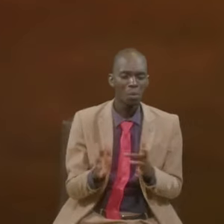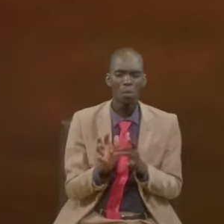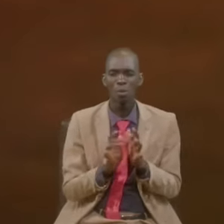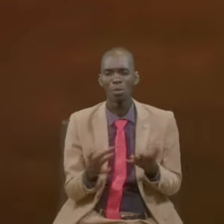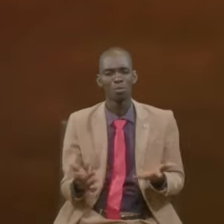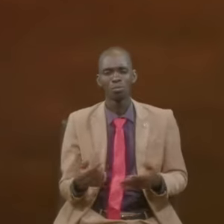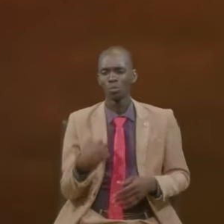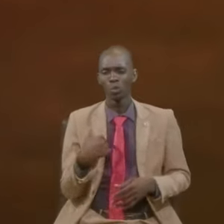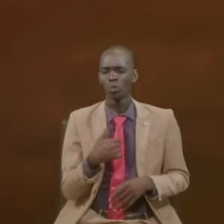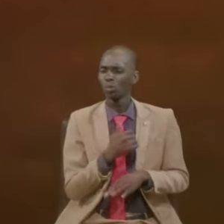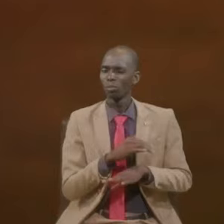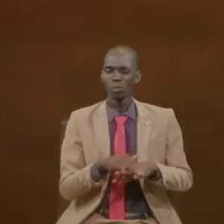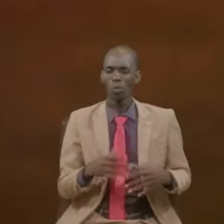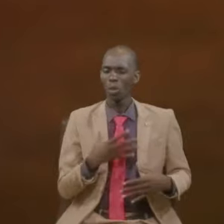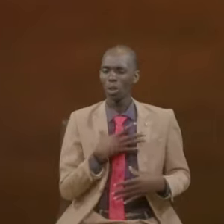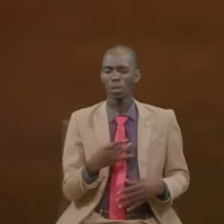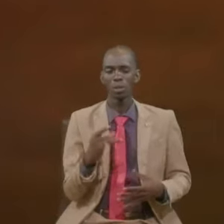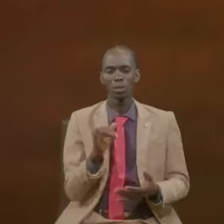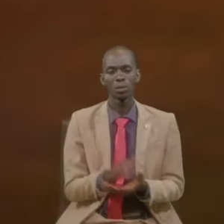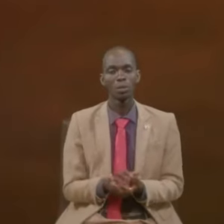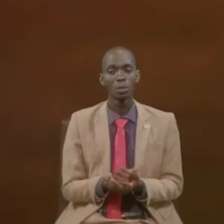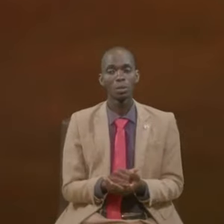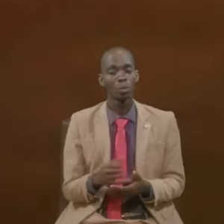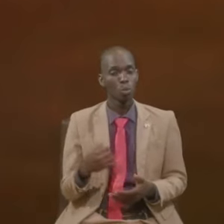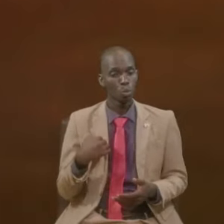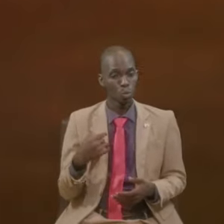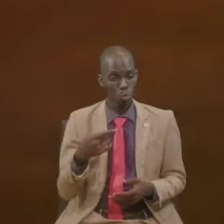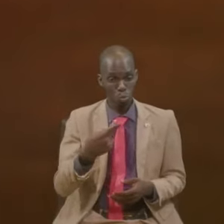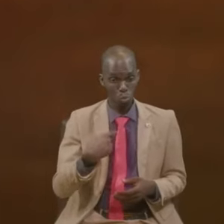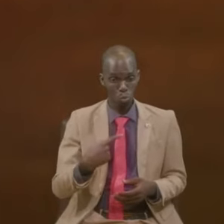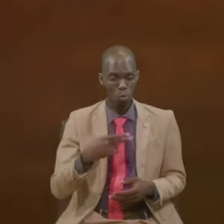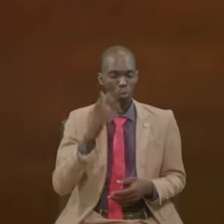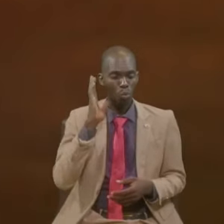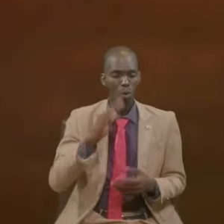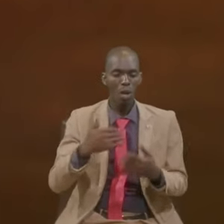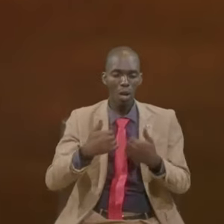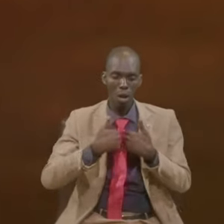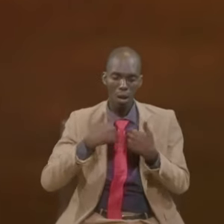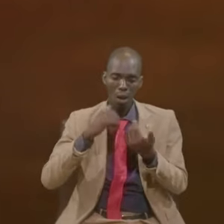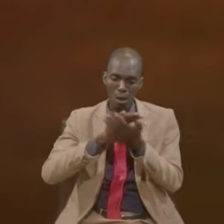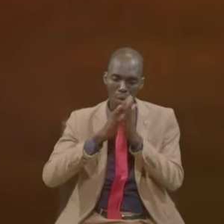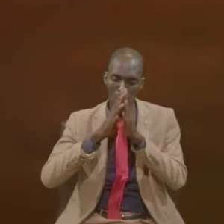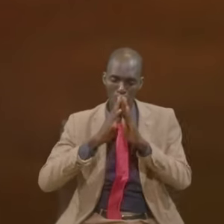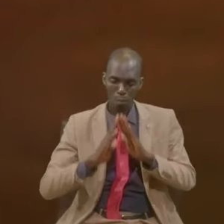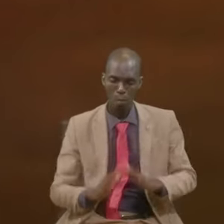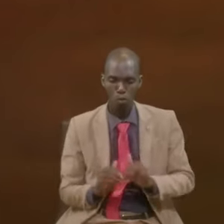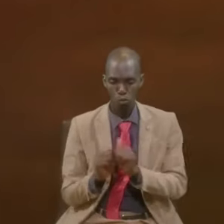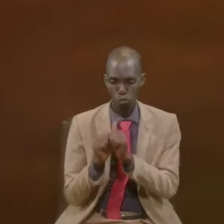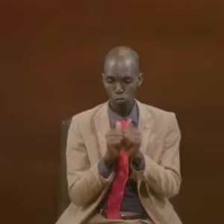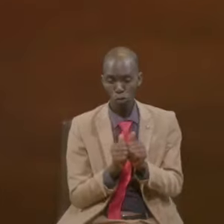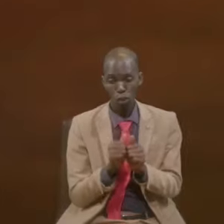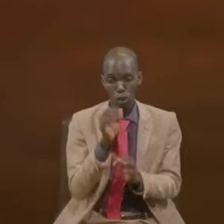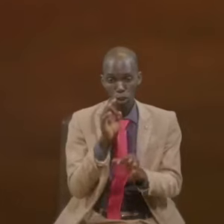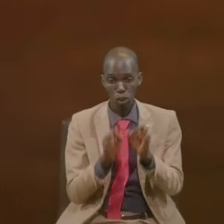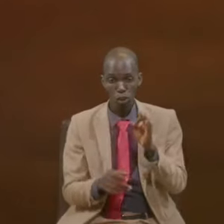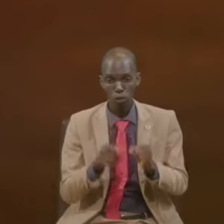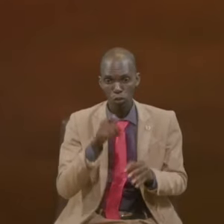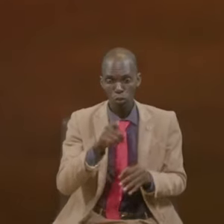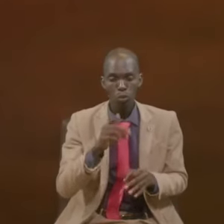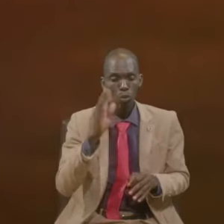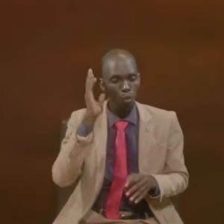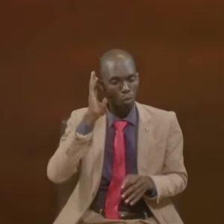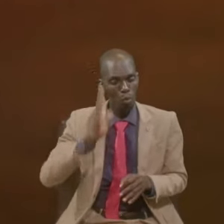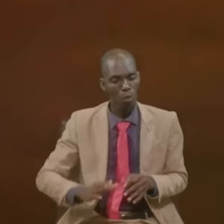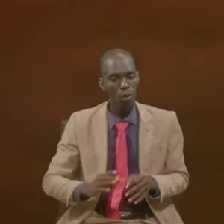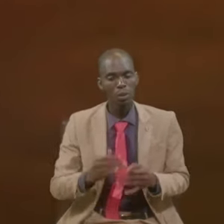we don't want that. And so we'll be at peace with you if you will